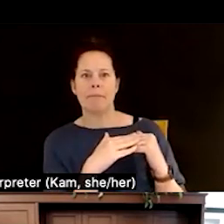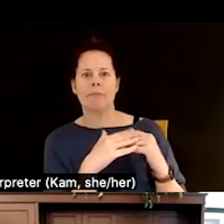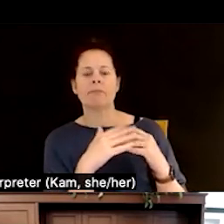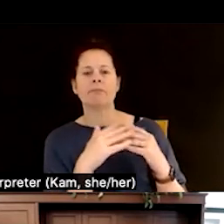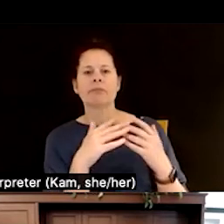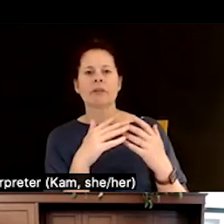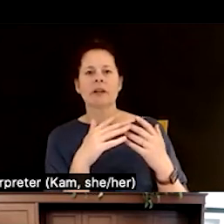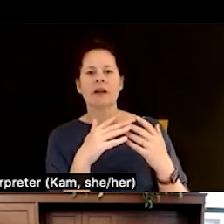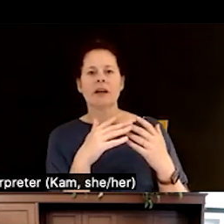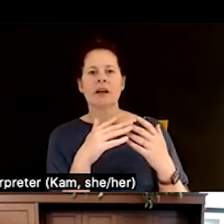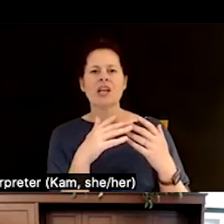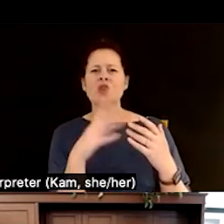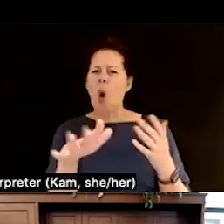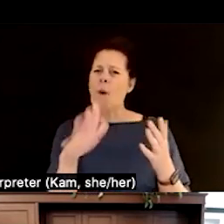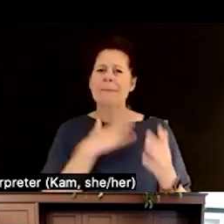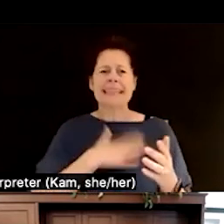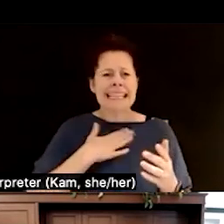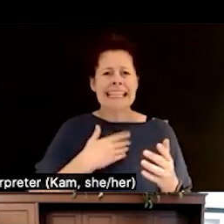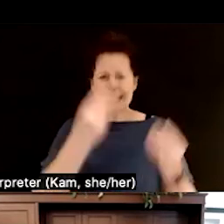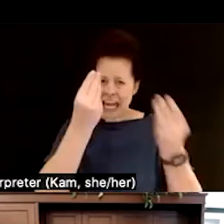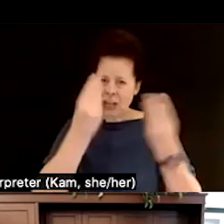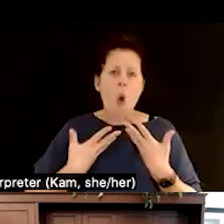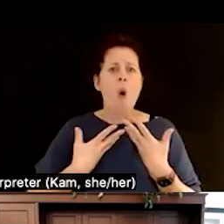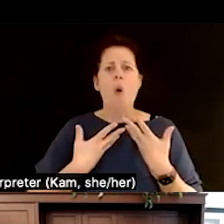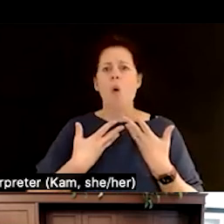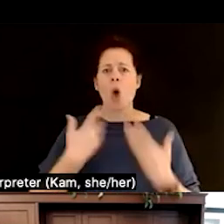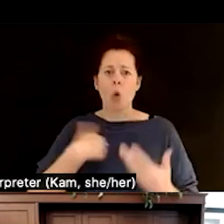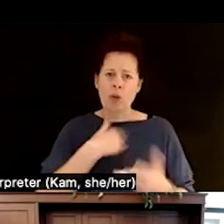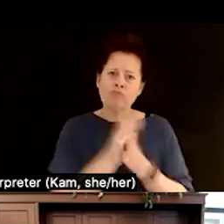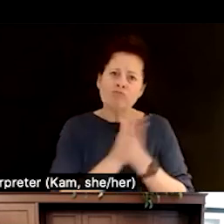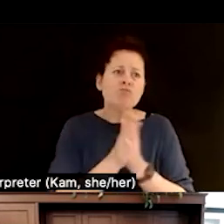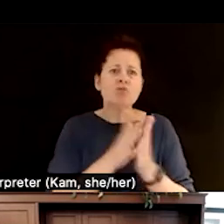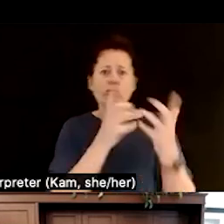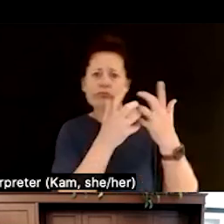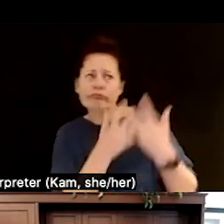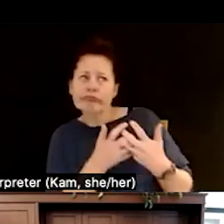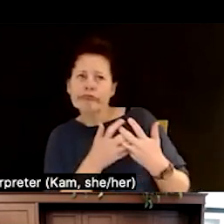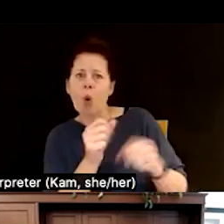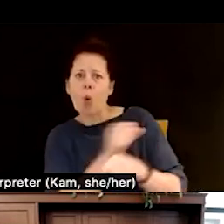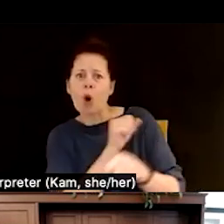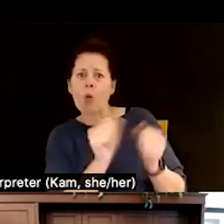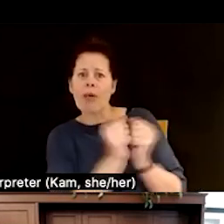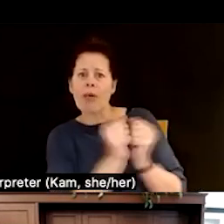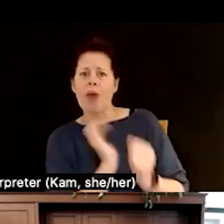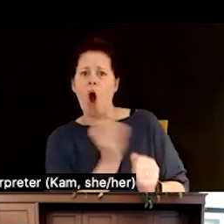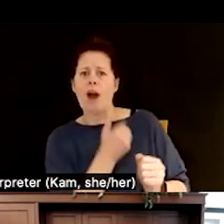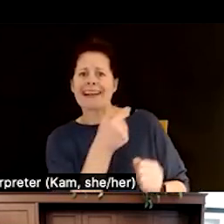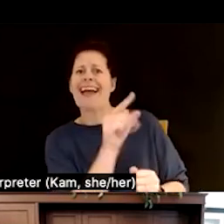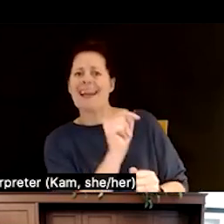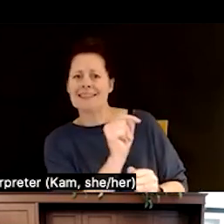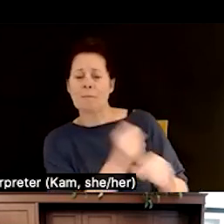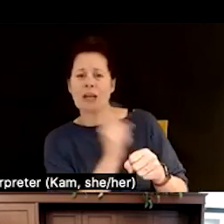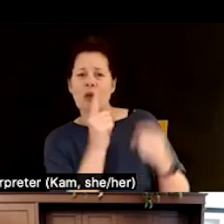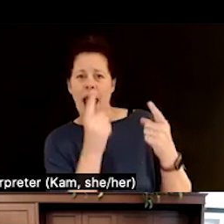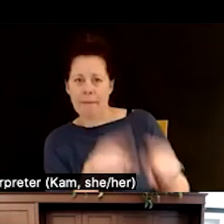these accommodations and want to like work with our guests to make those accommodations happen. I wanted